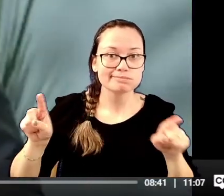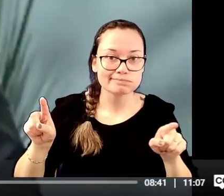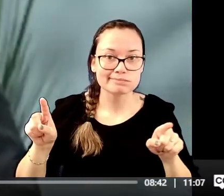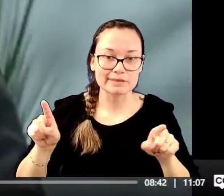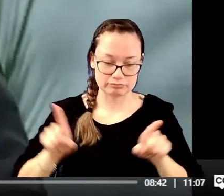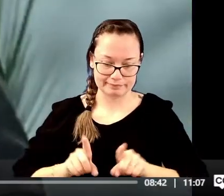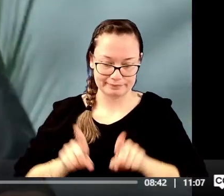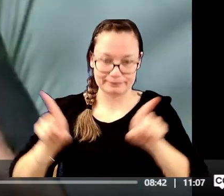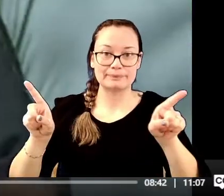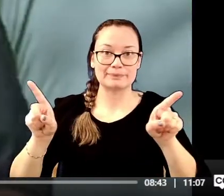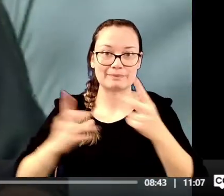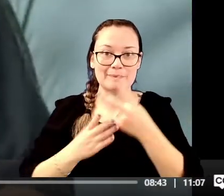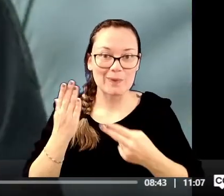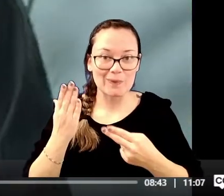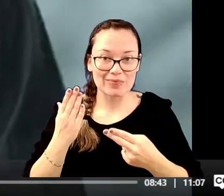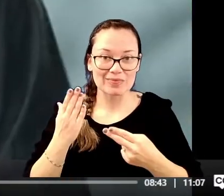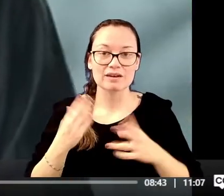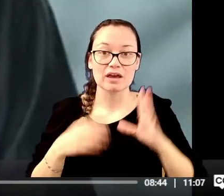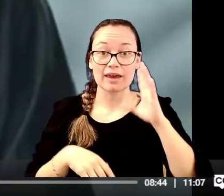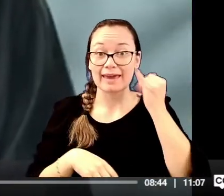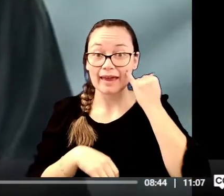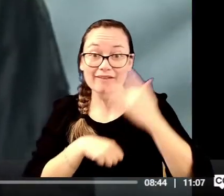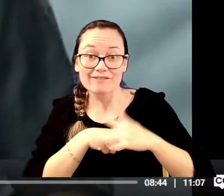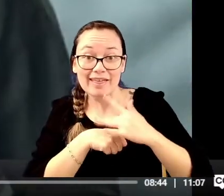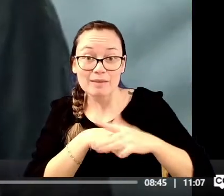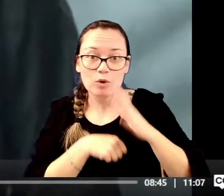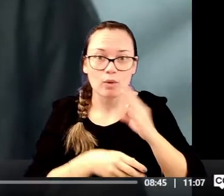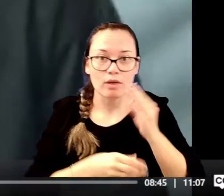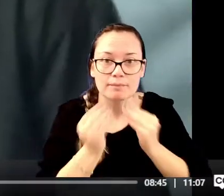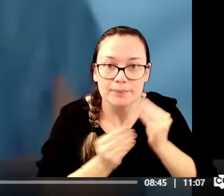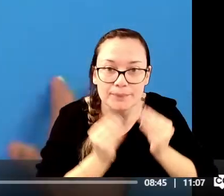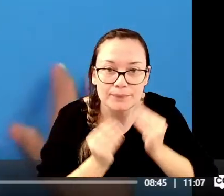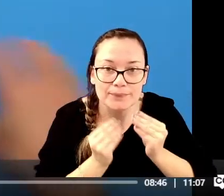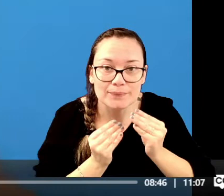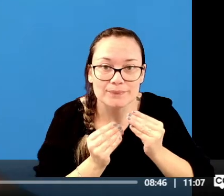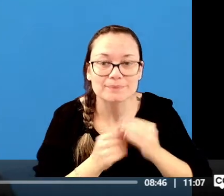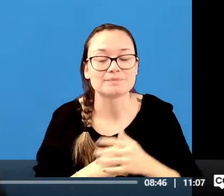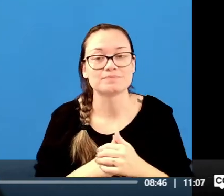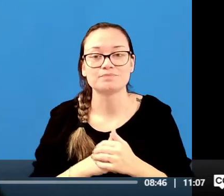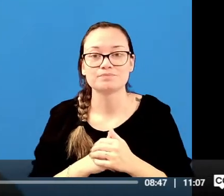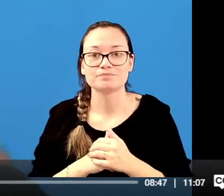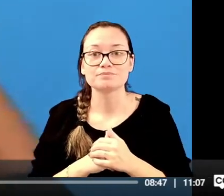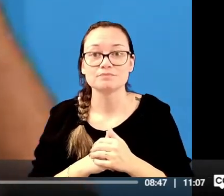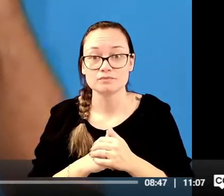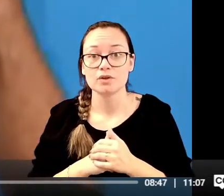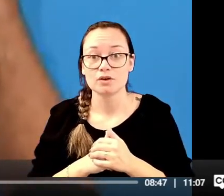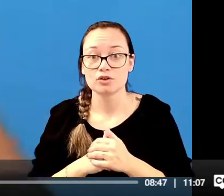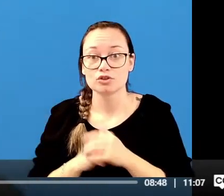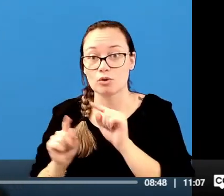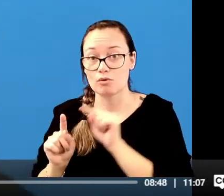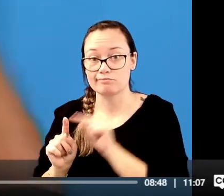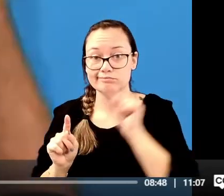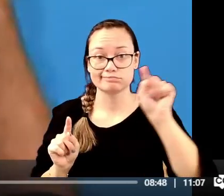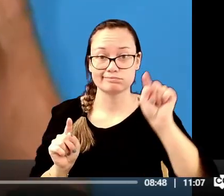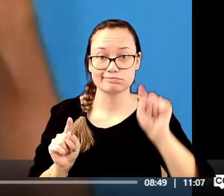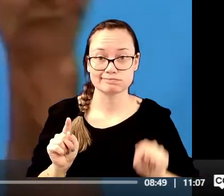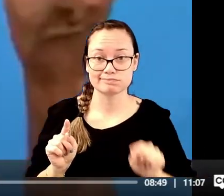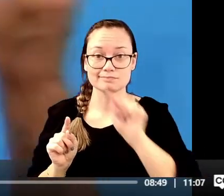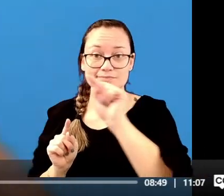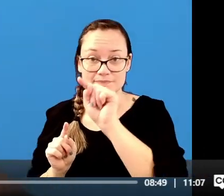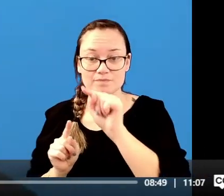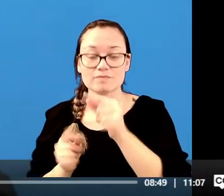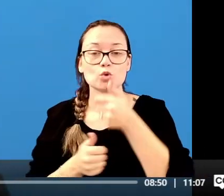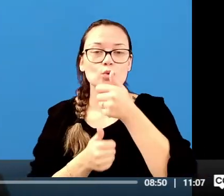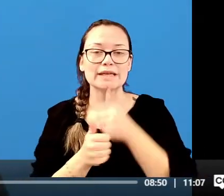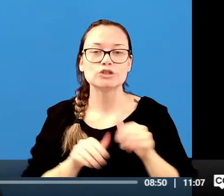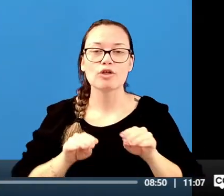to them, they're going to make that their food, right? So remember, with each one of these